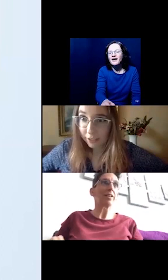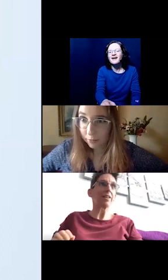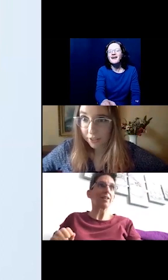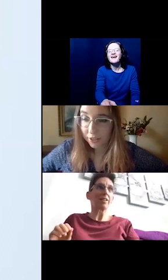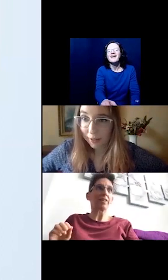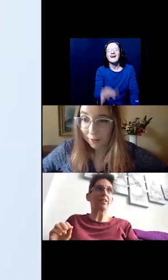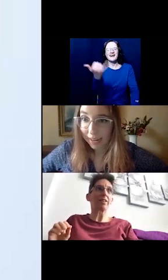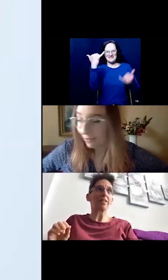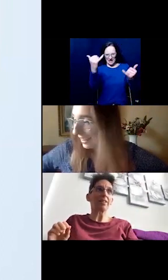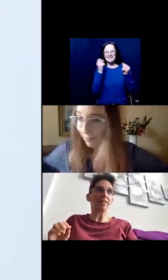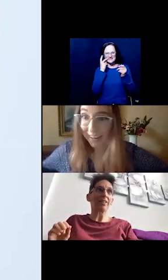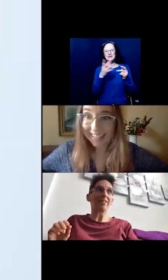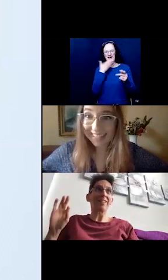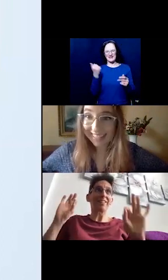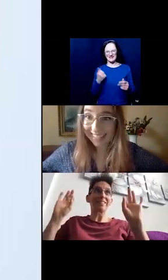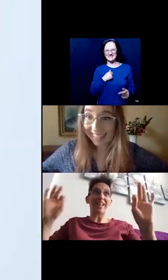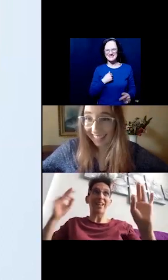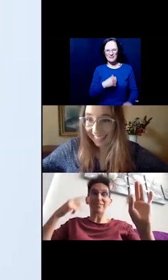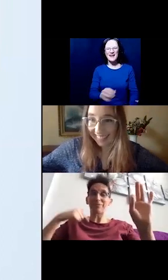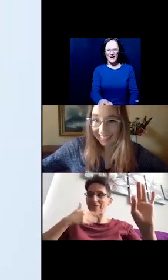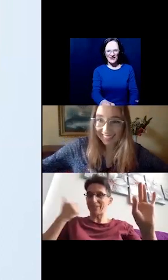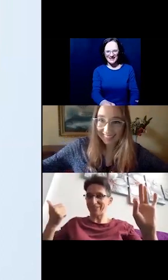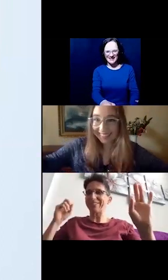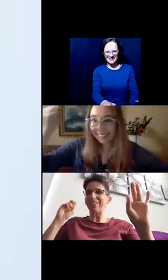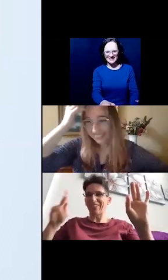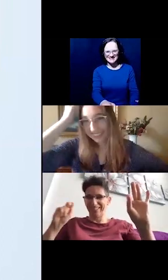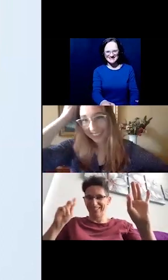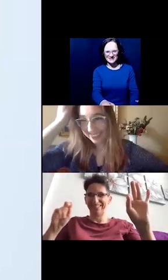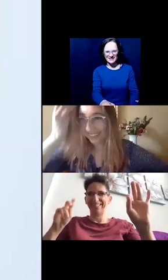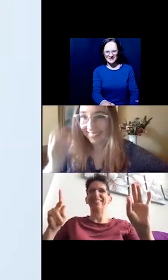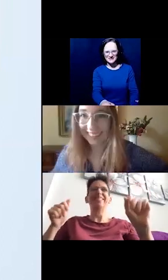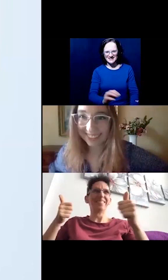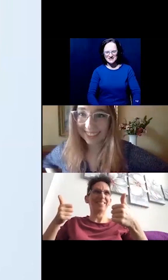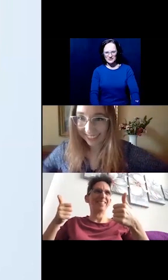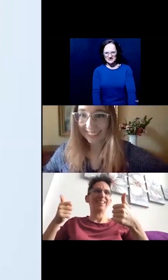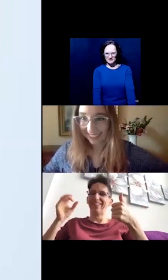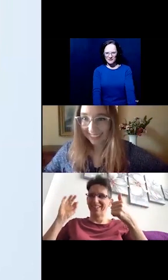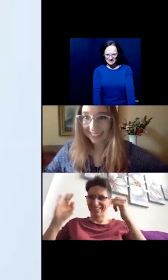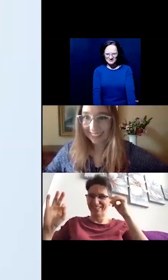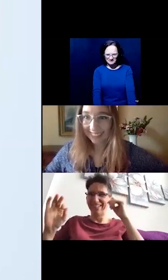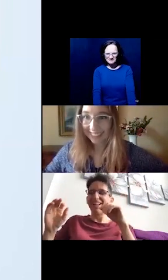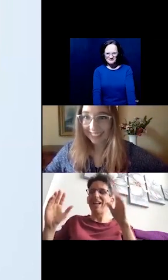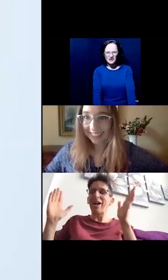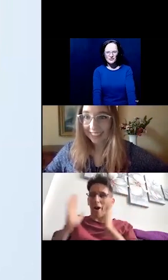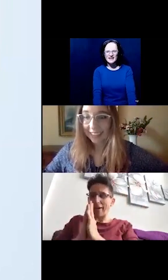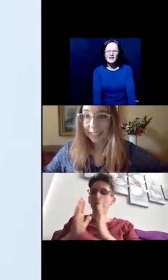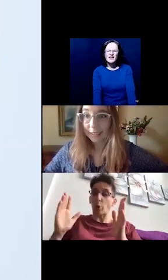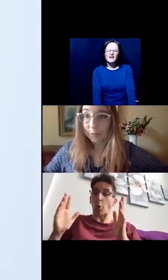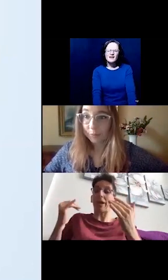for the interpreters, by the way. Now I can see you better. Okay, now she can see me better. There's a lot of squinting. Okay,